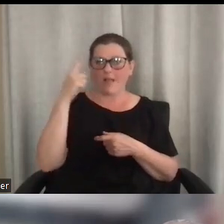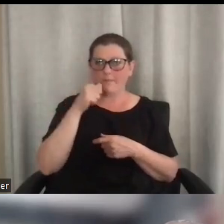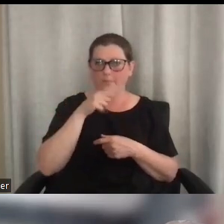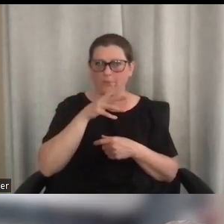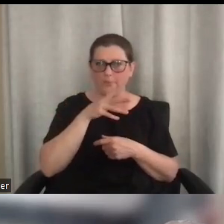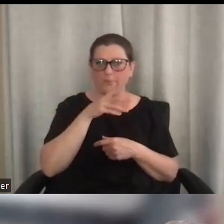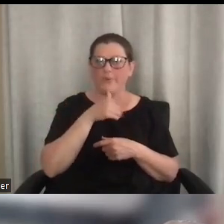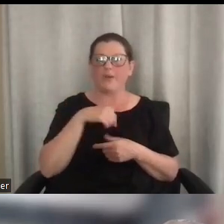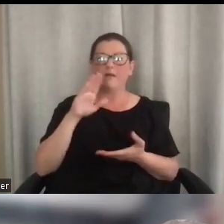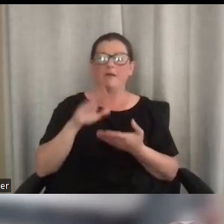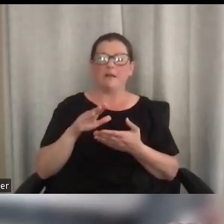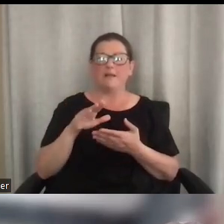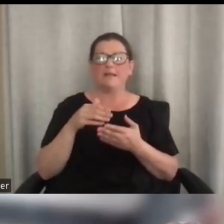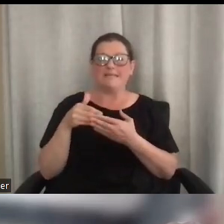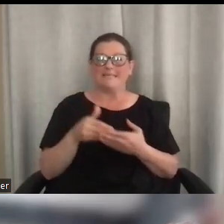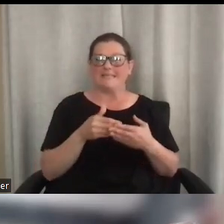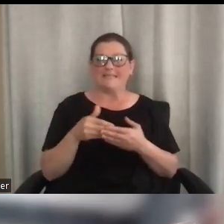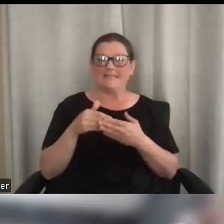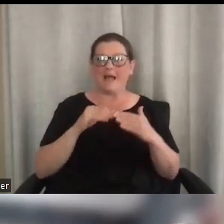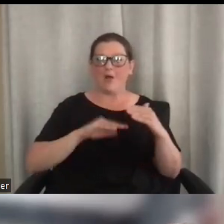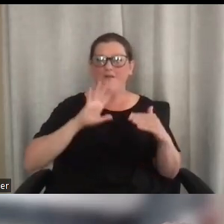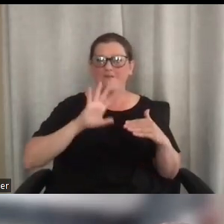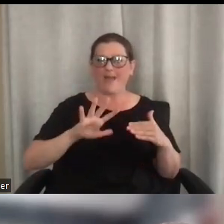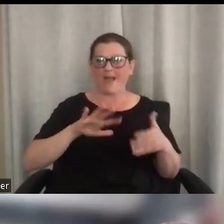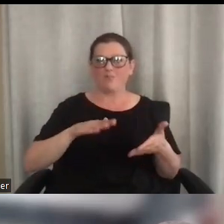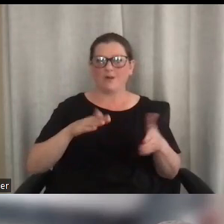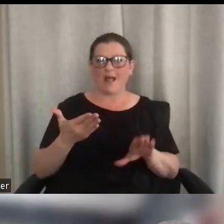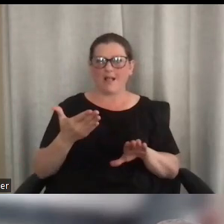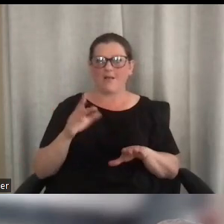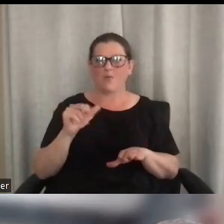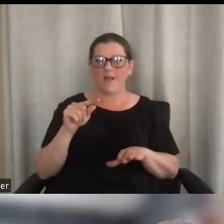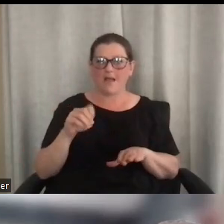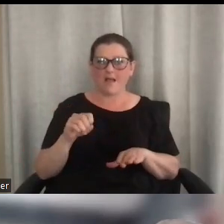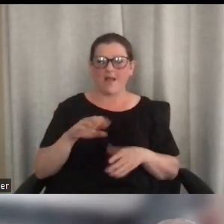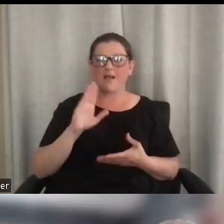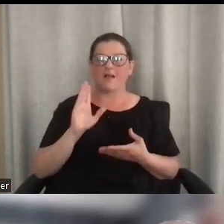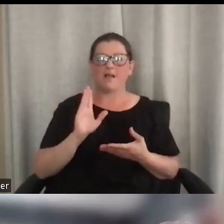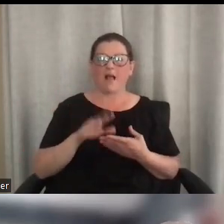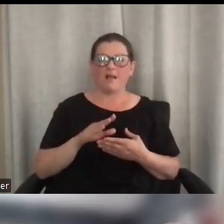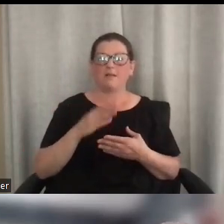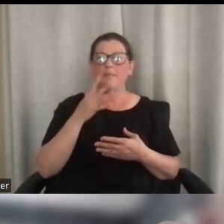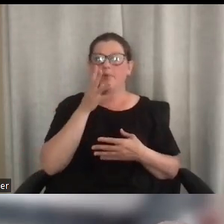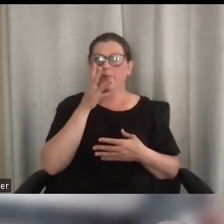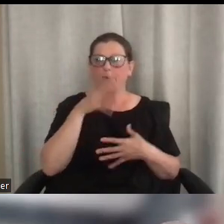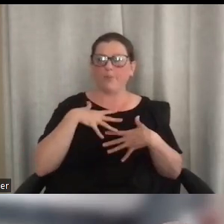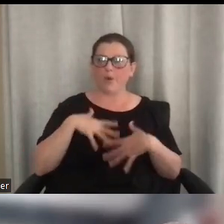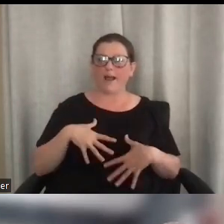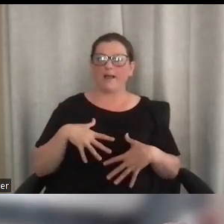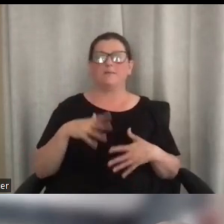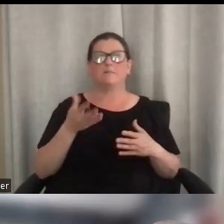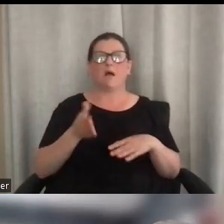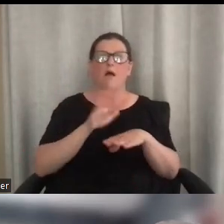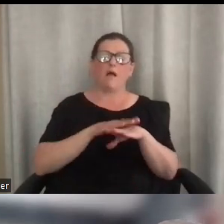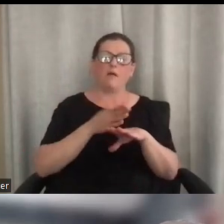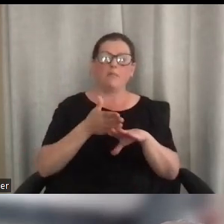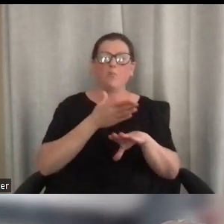infant, neonatal, and under 5 mortality rates, reduction in maternal depressive symptoms, increase in breastfeeding,